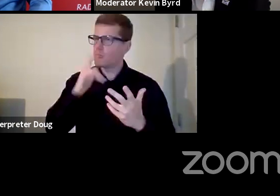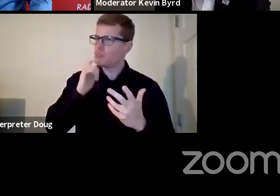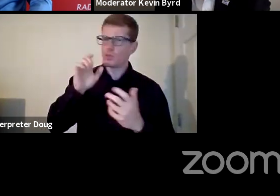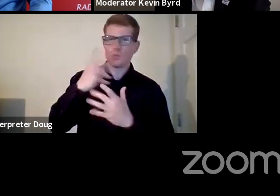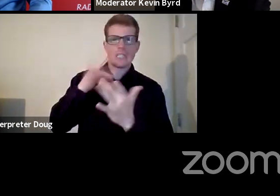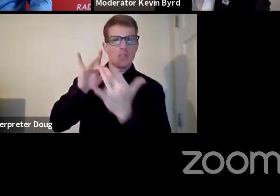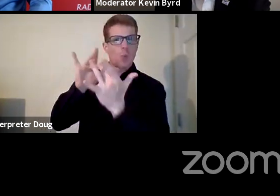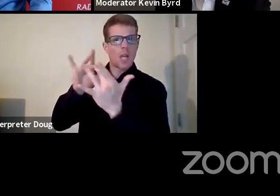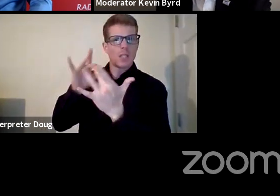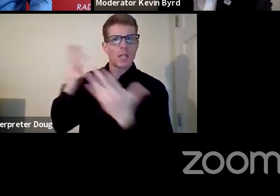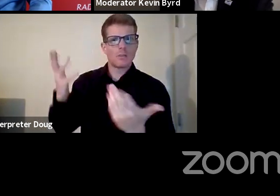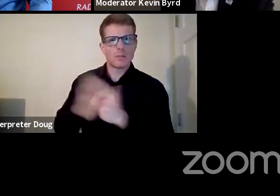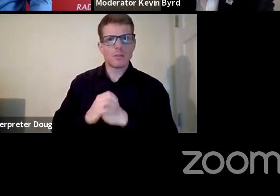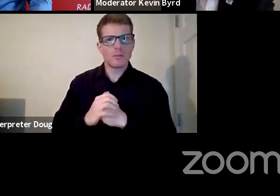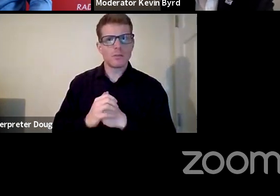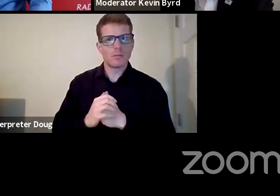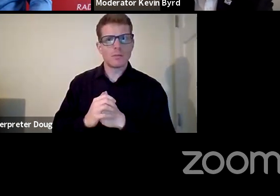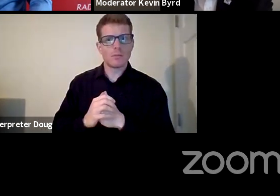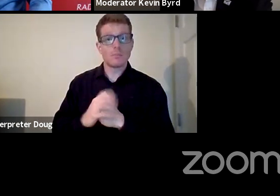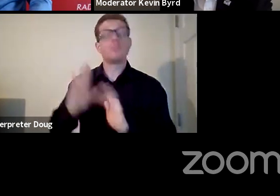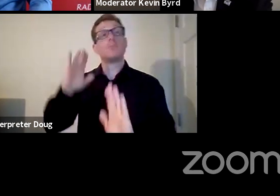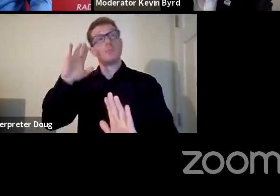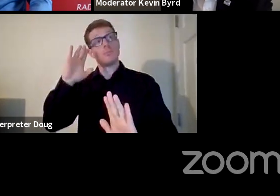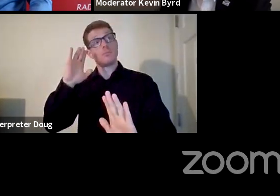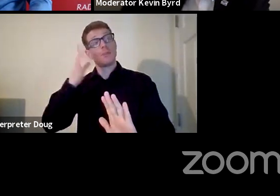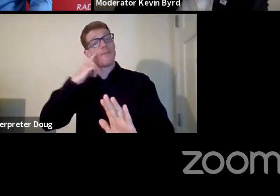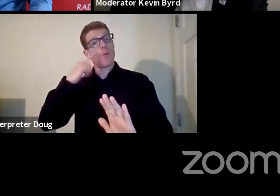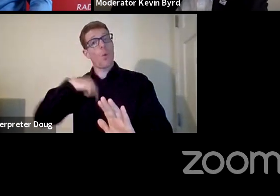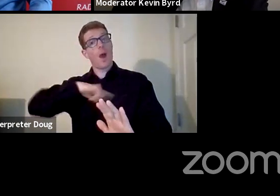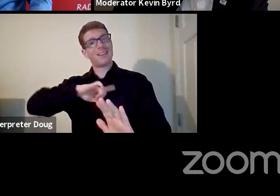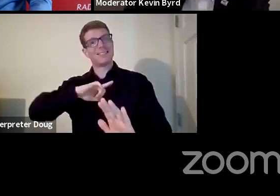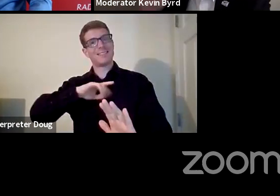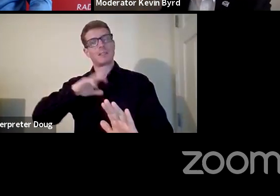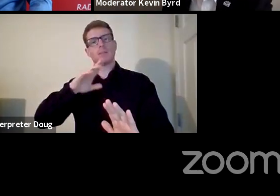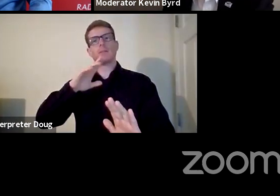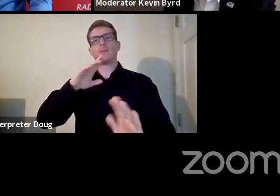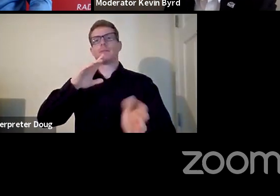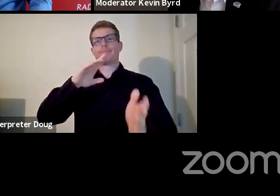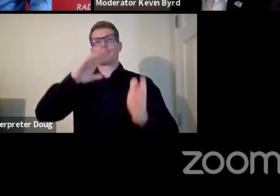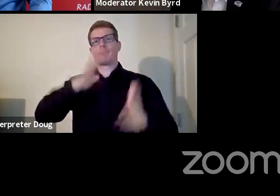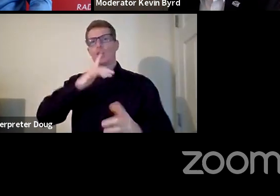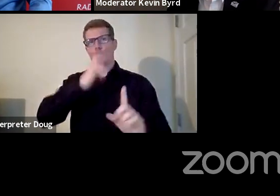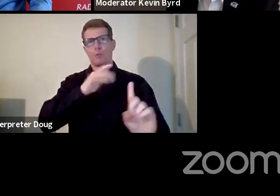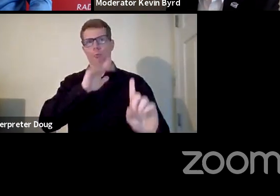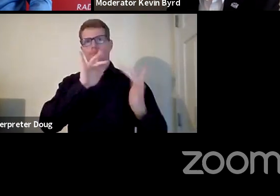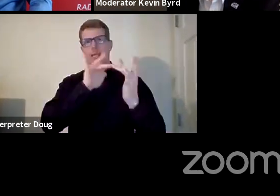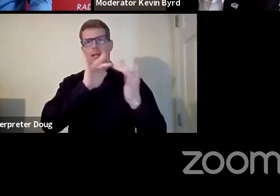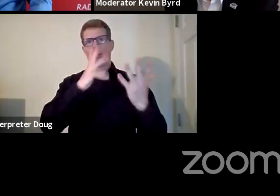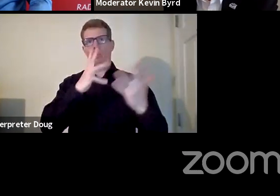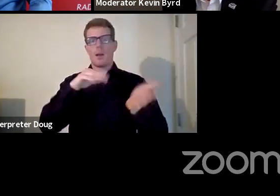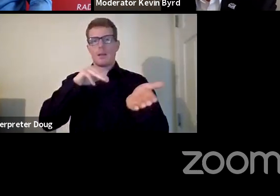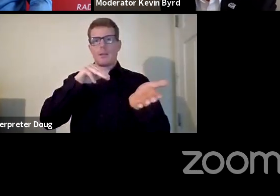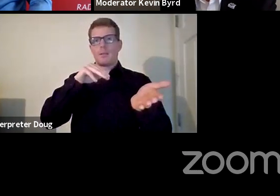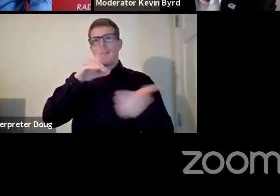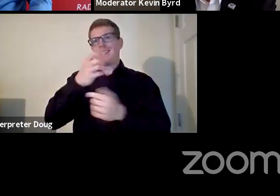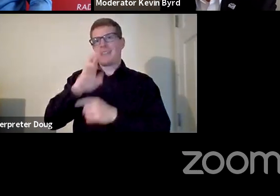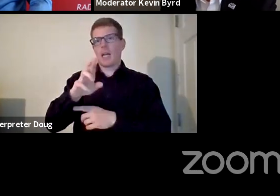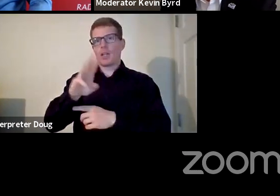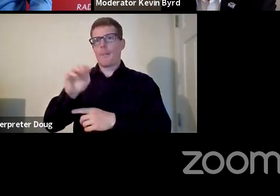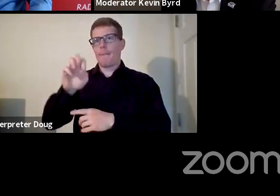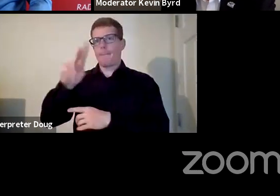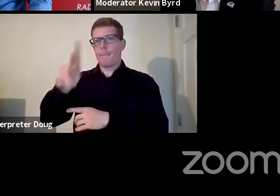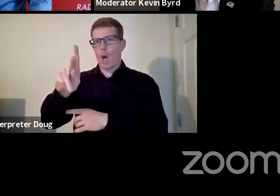For us, the person to contact is Dr. Mark Rao. He's our Vice President for